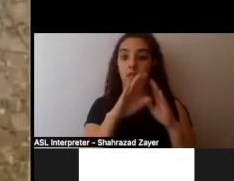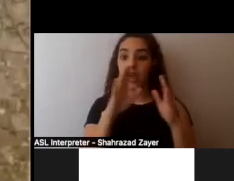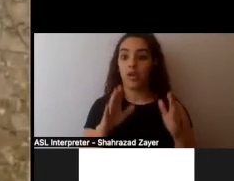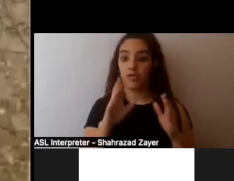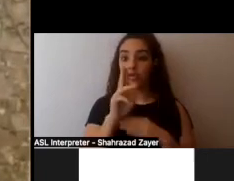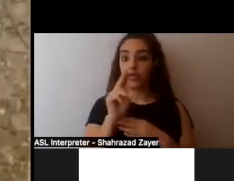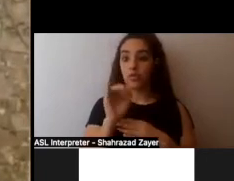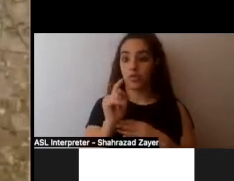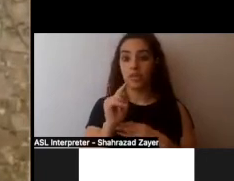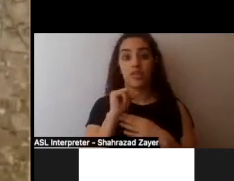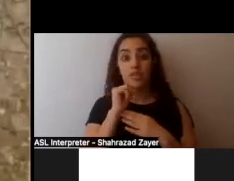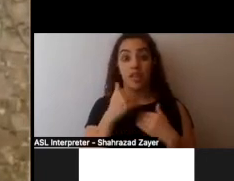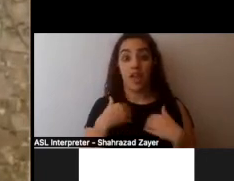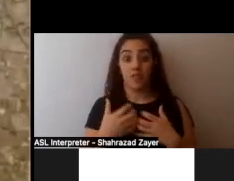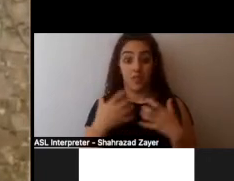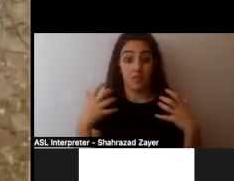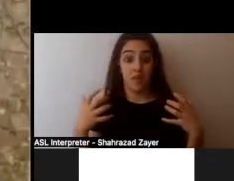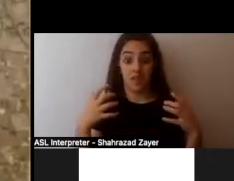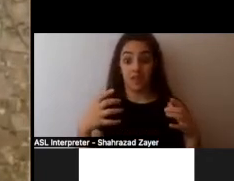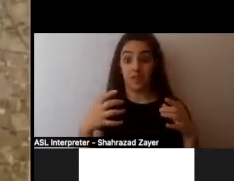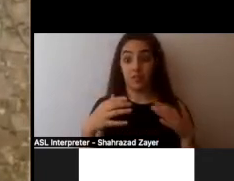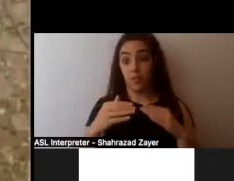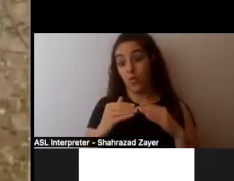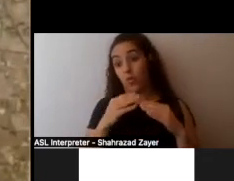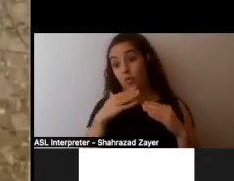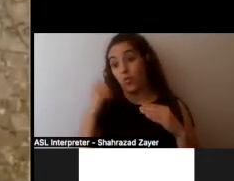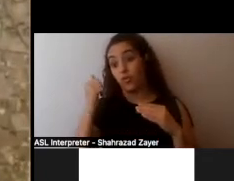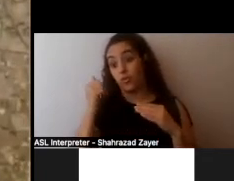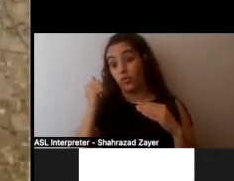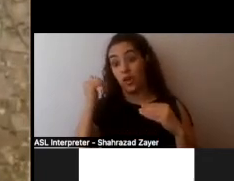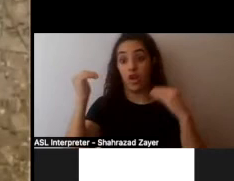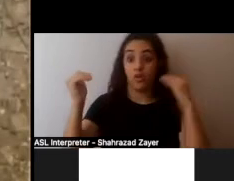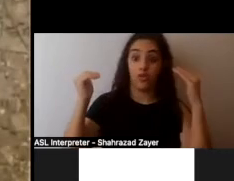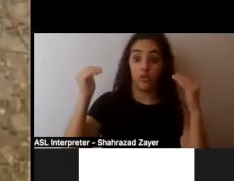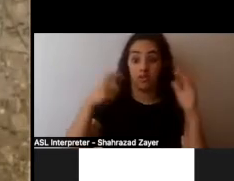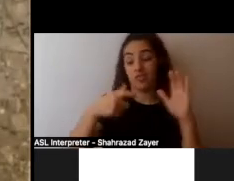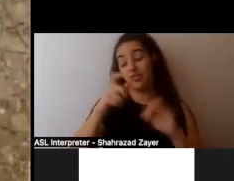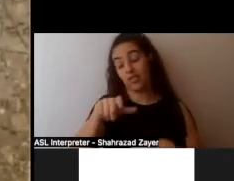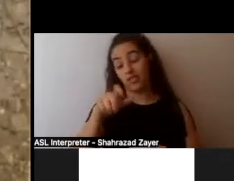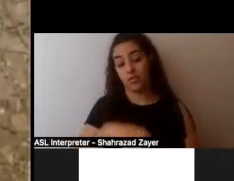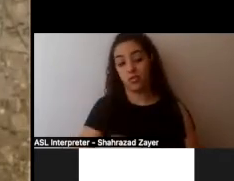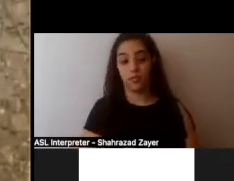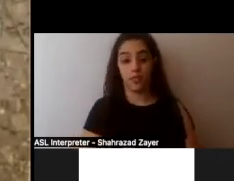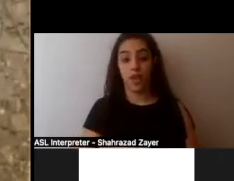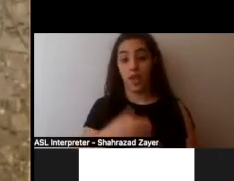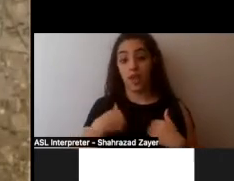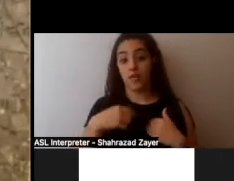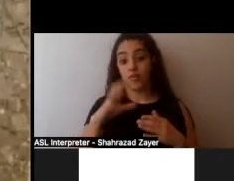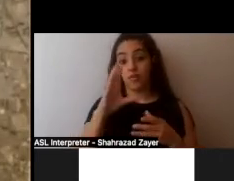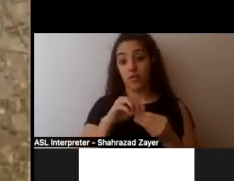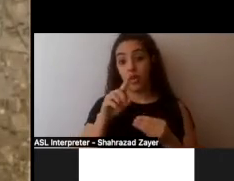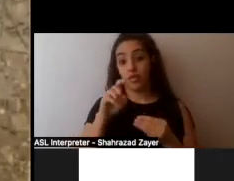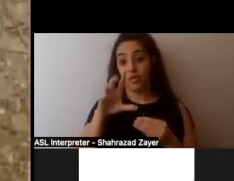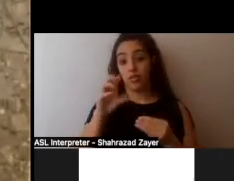populated with older adults as they need to be. So there are 150 total units in Remington of affordable housing, and there are